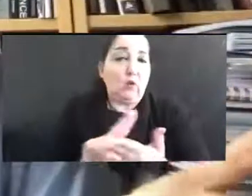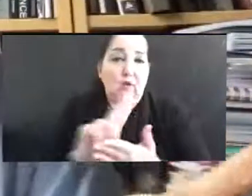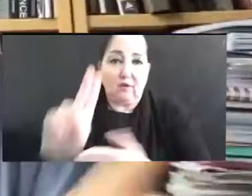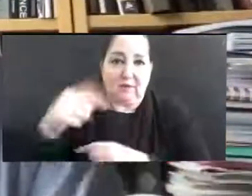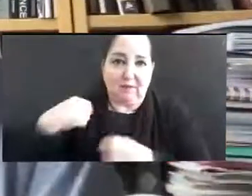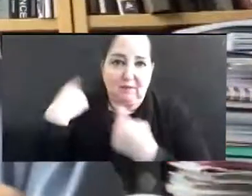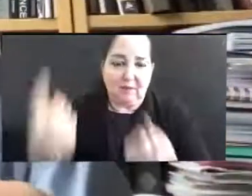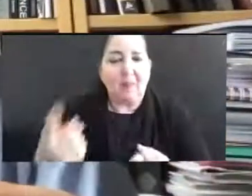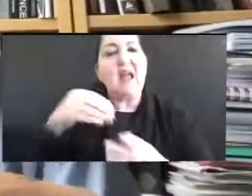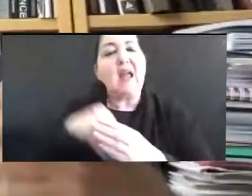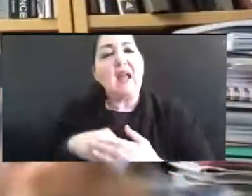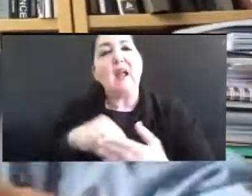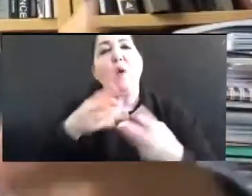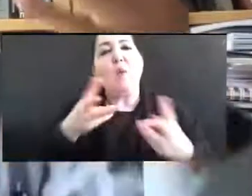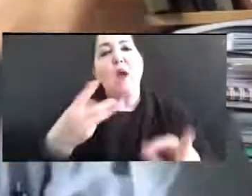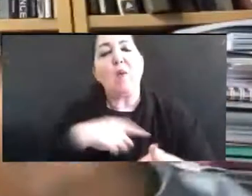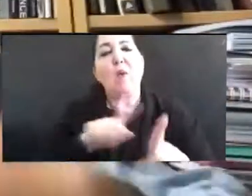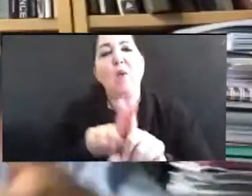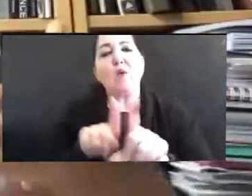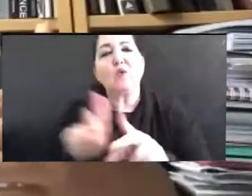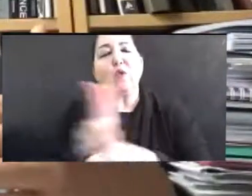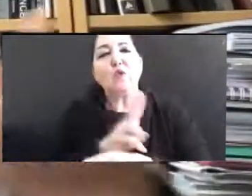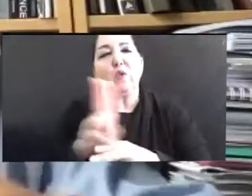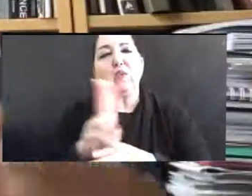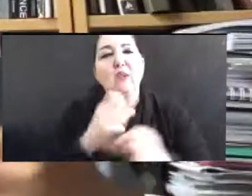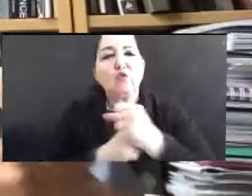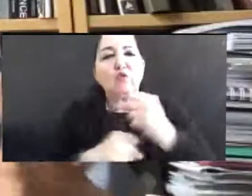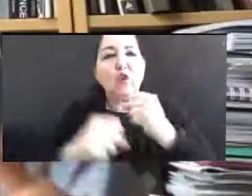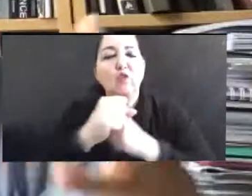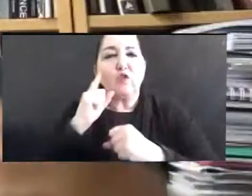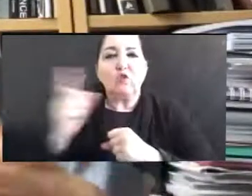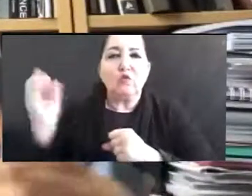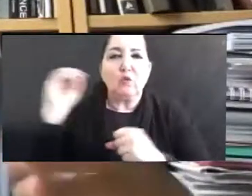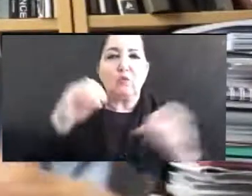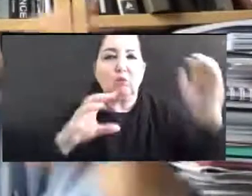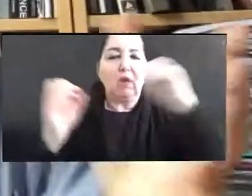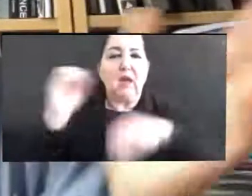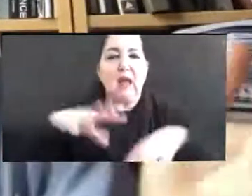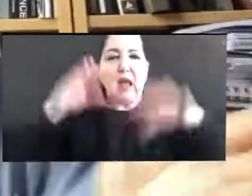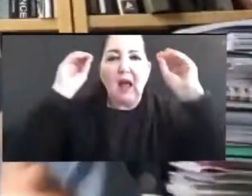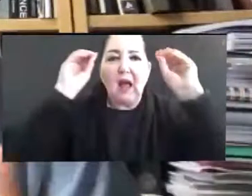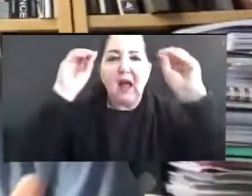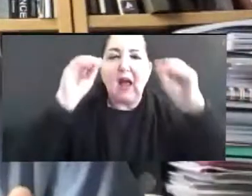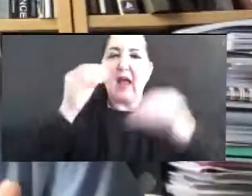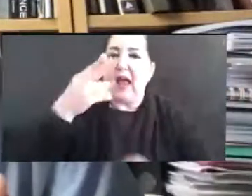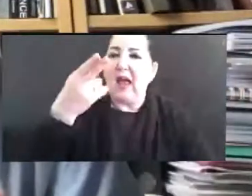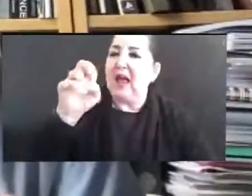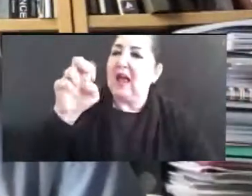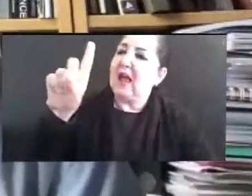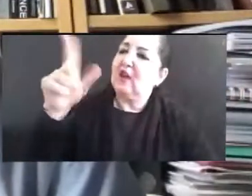by any university. So we are in a way also using hegemonic structures for counter-hegemonic